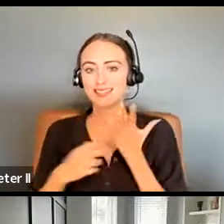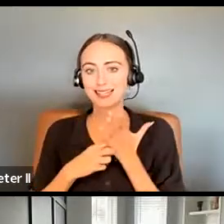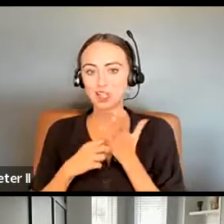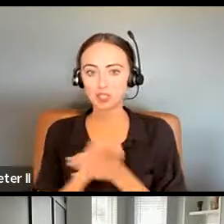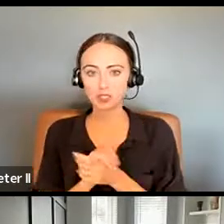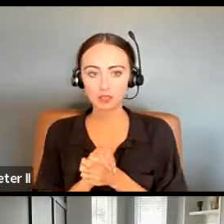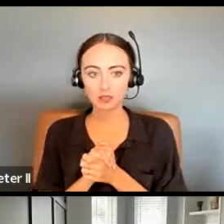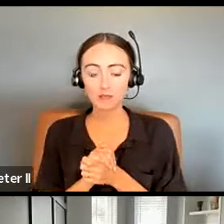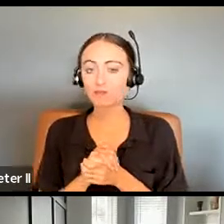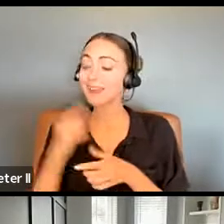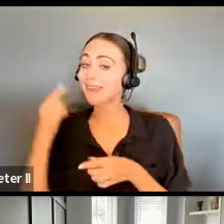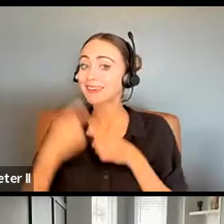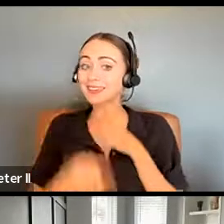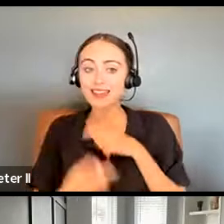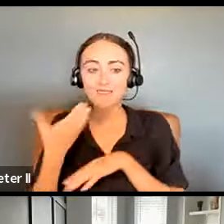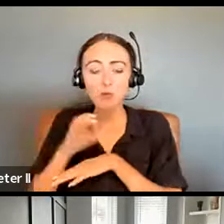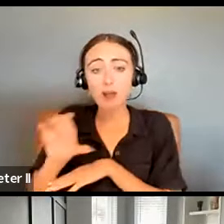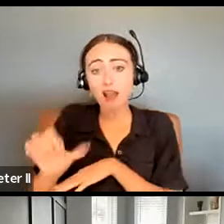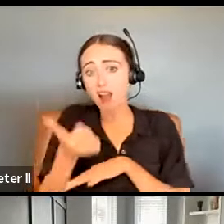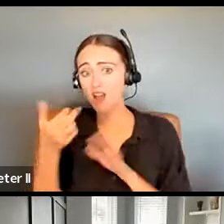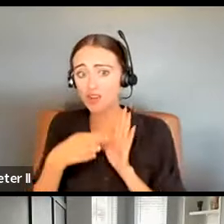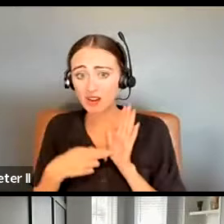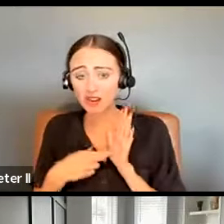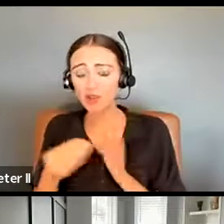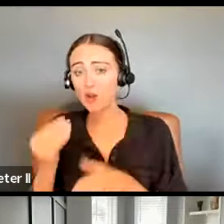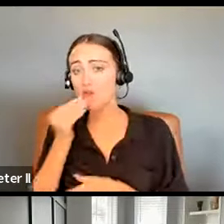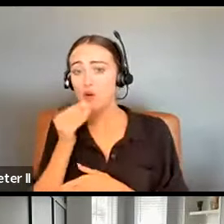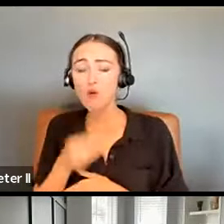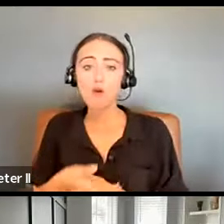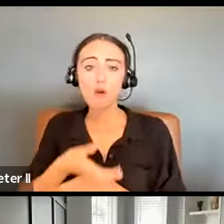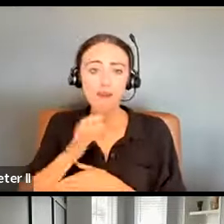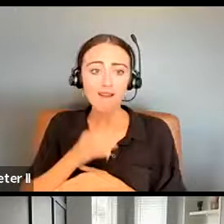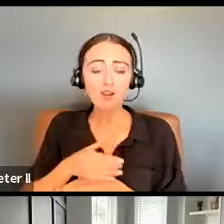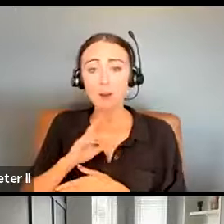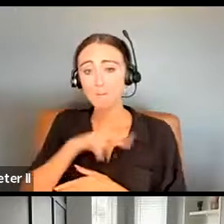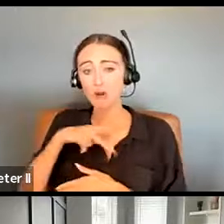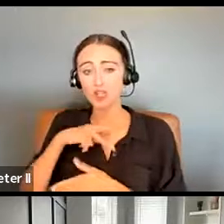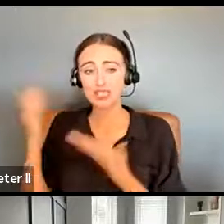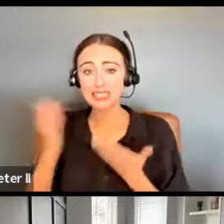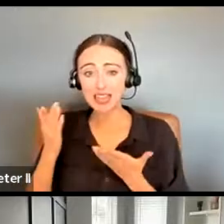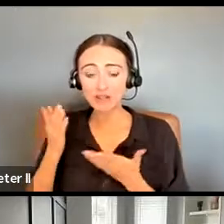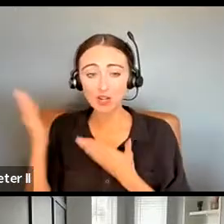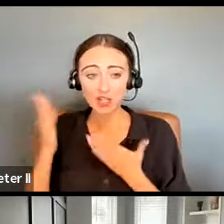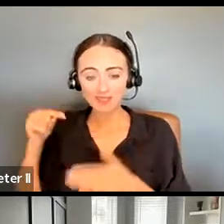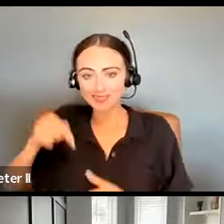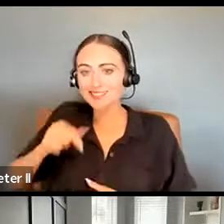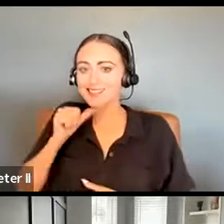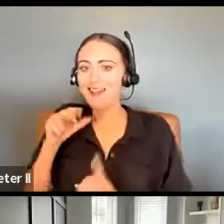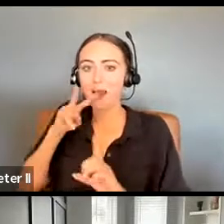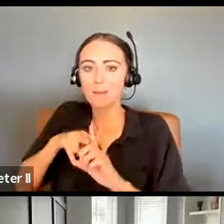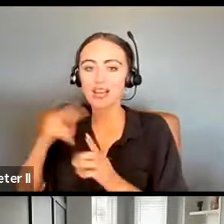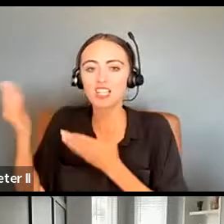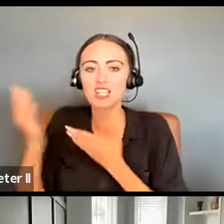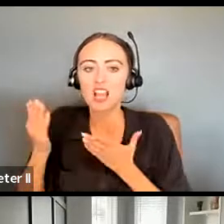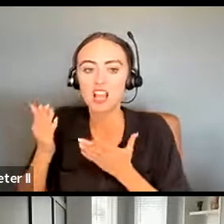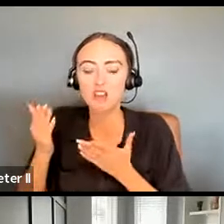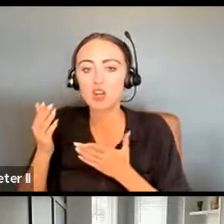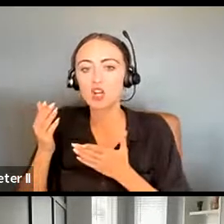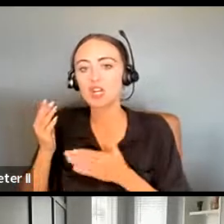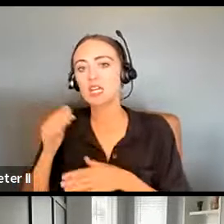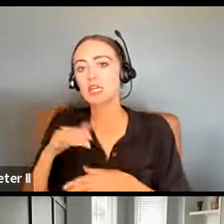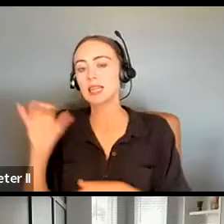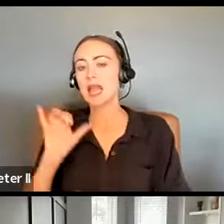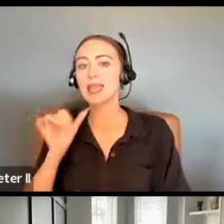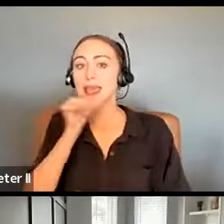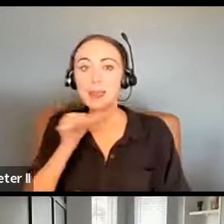The department cannot impose any other regulations on food, beverage, or parcel delivery service. And to be clear, This would not apply to delivery services like Amazon or